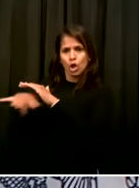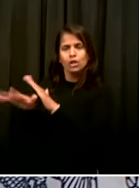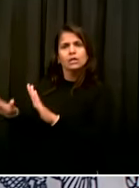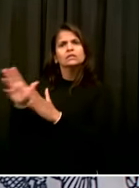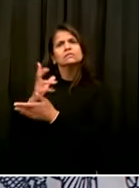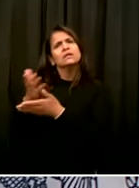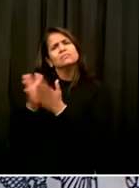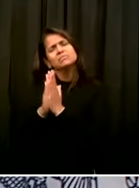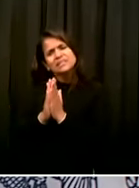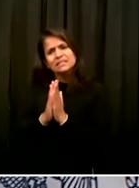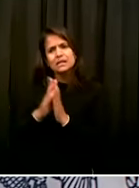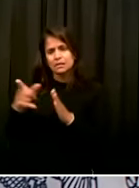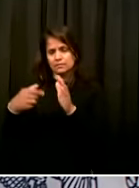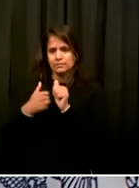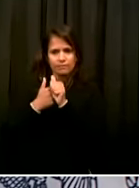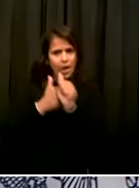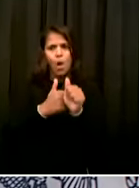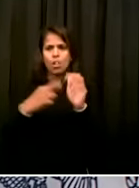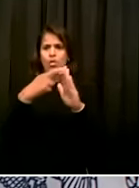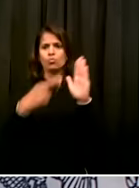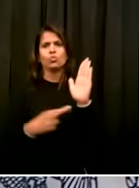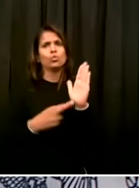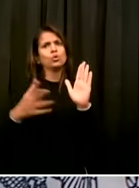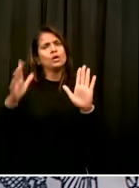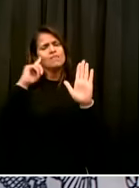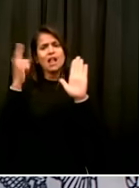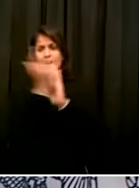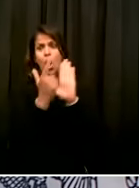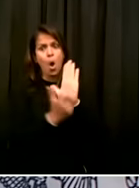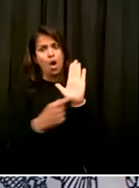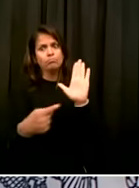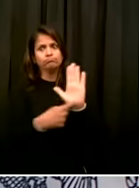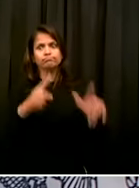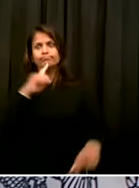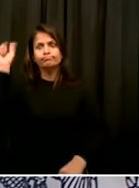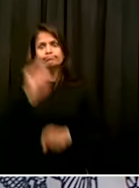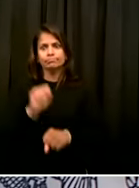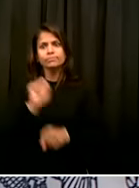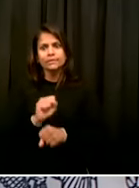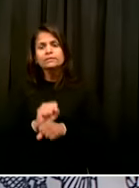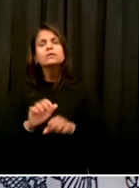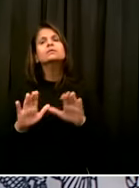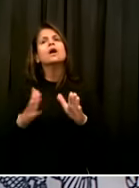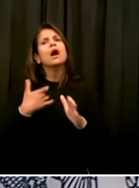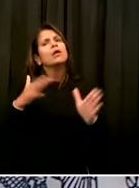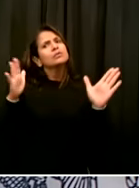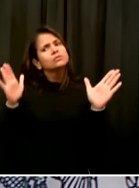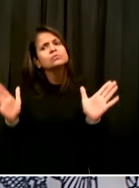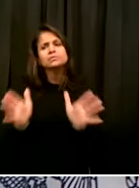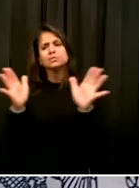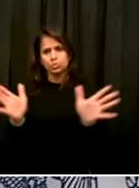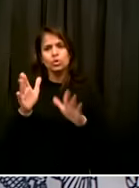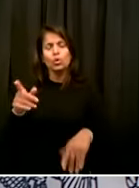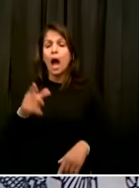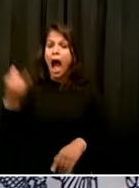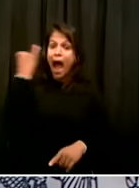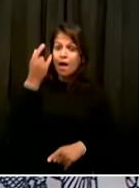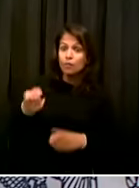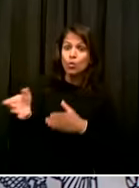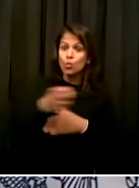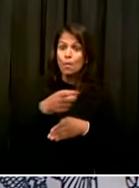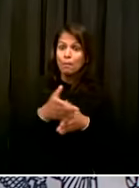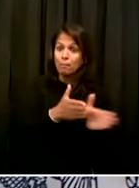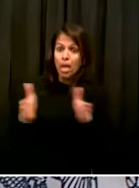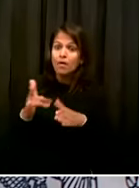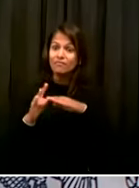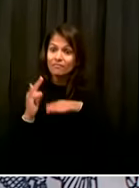that everyone has to focus on the mandatory 14-day quarantine. Now, the sheriff's